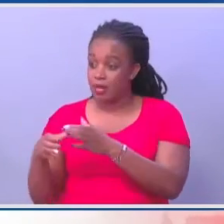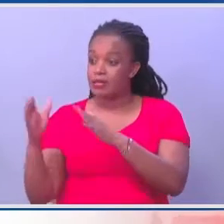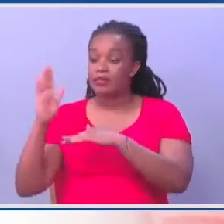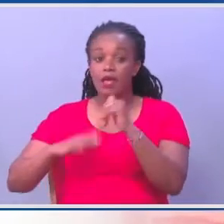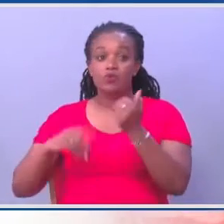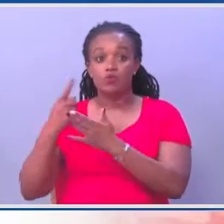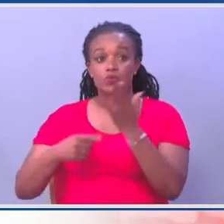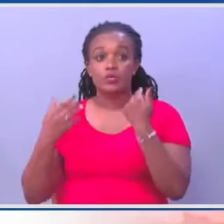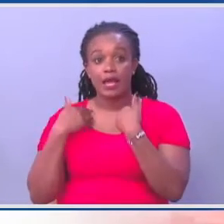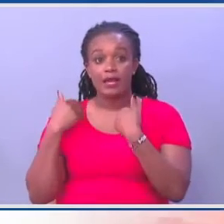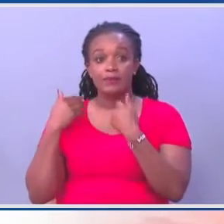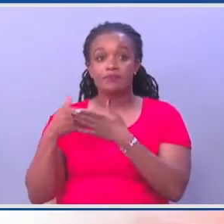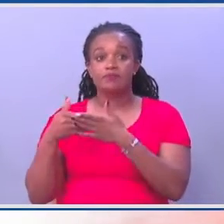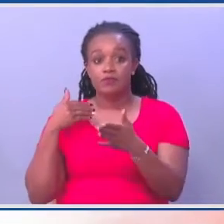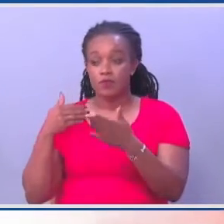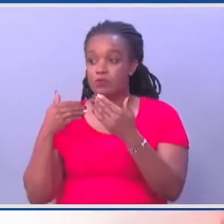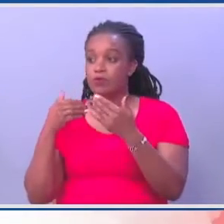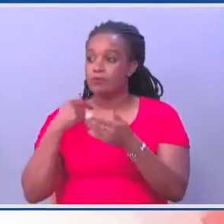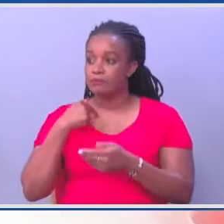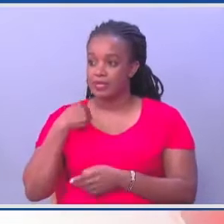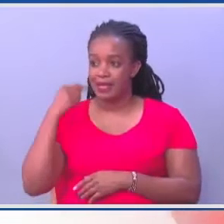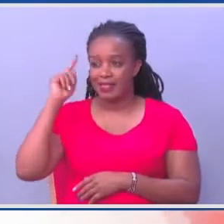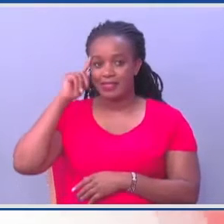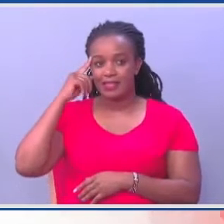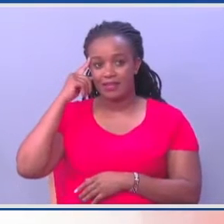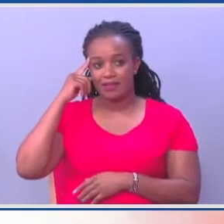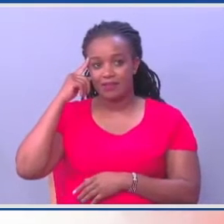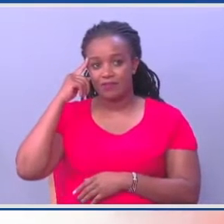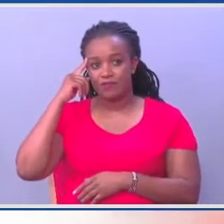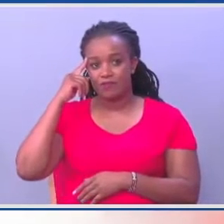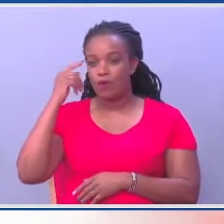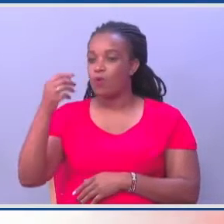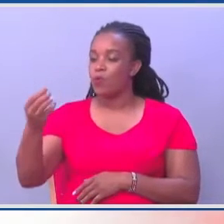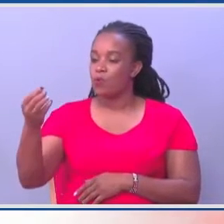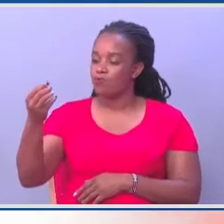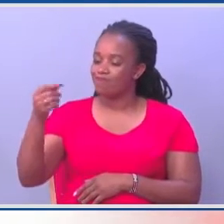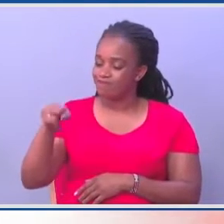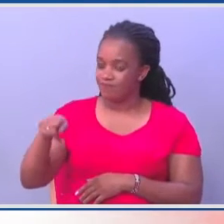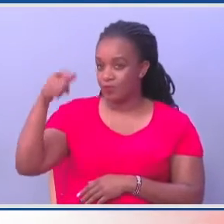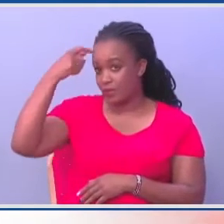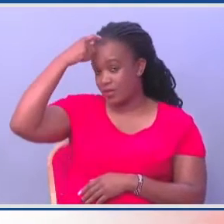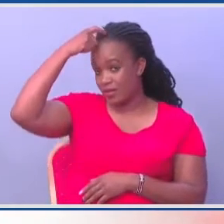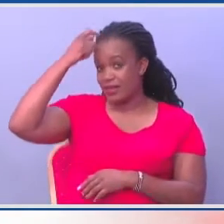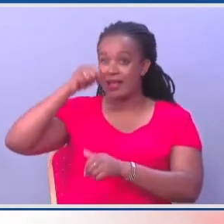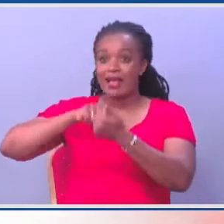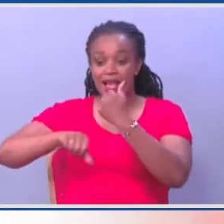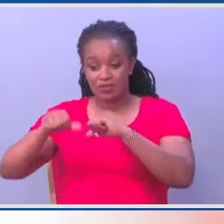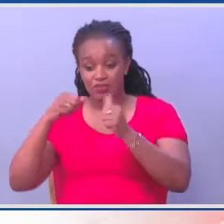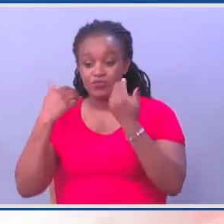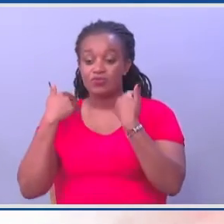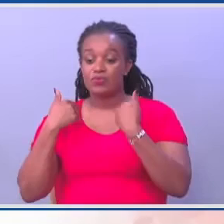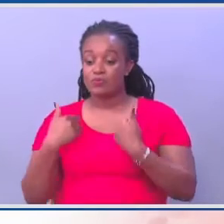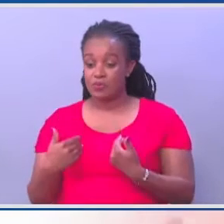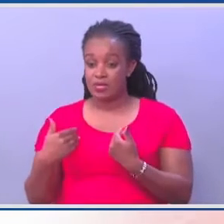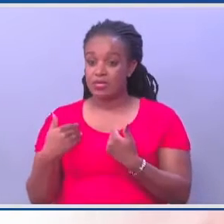before. So I think for him, his action, to me, appears